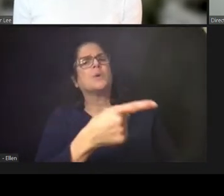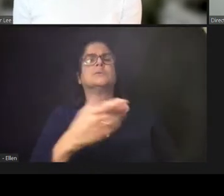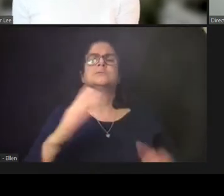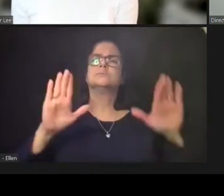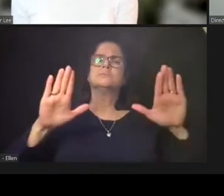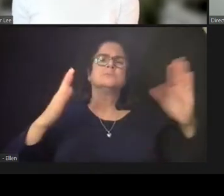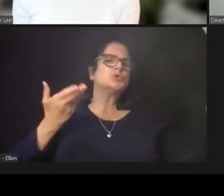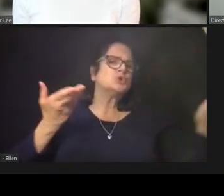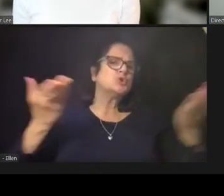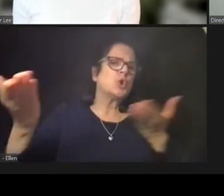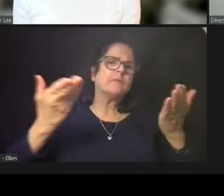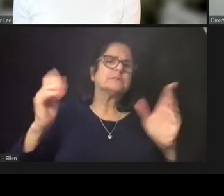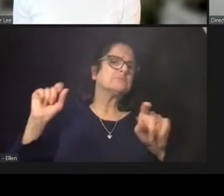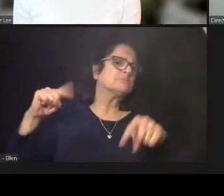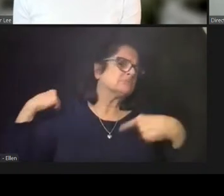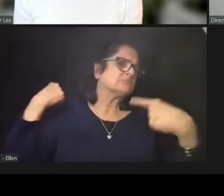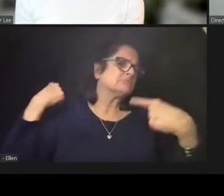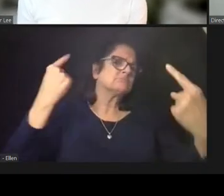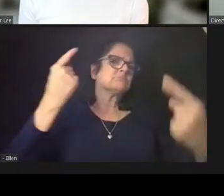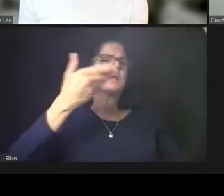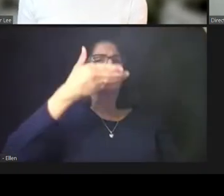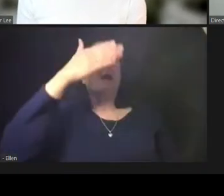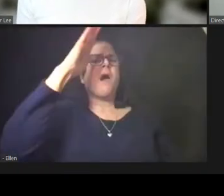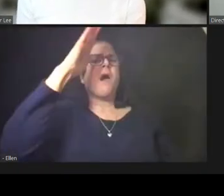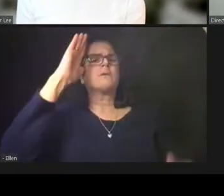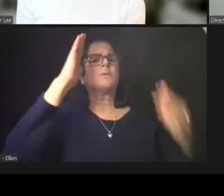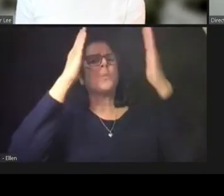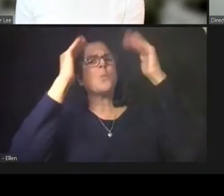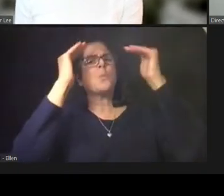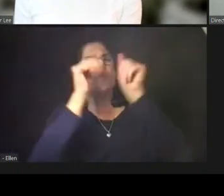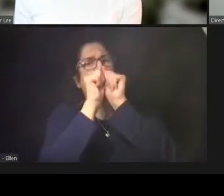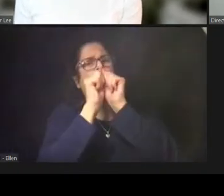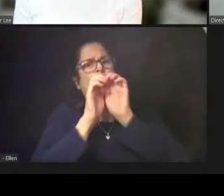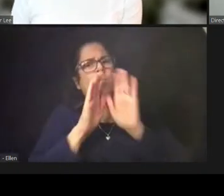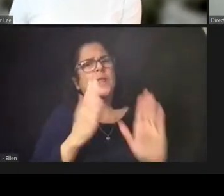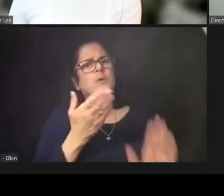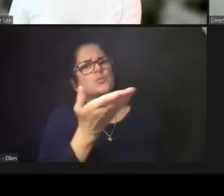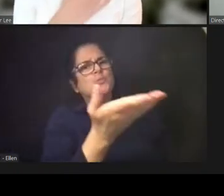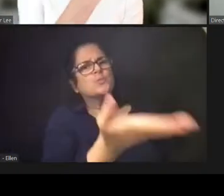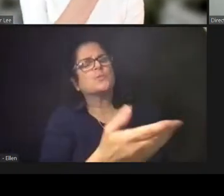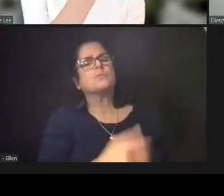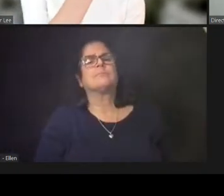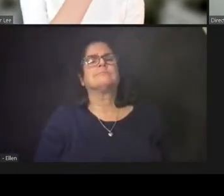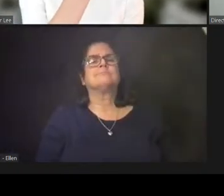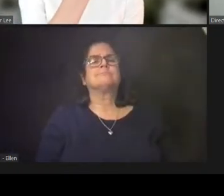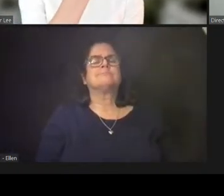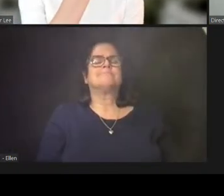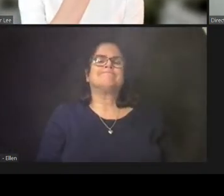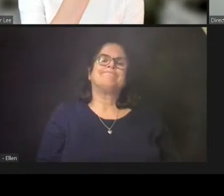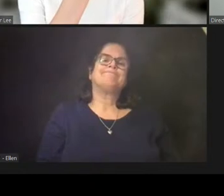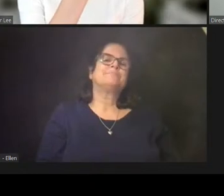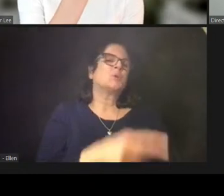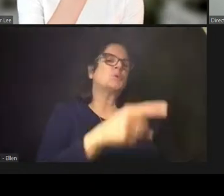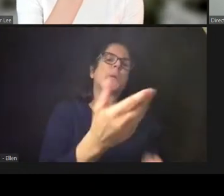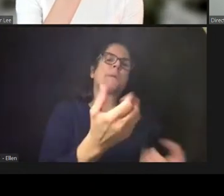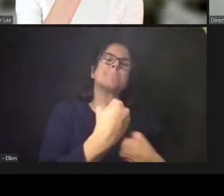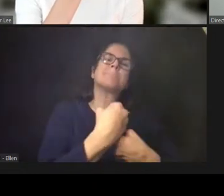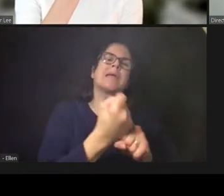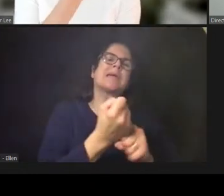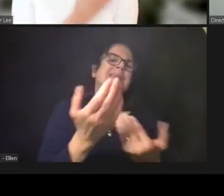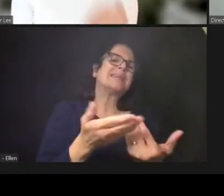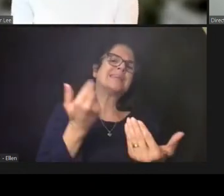and God bless you in your retirement. You certainly just made things so easy coming